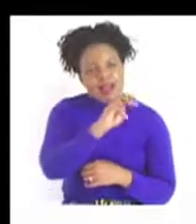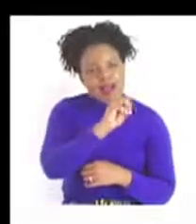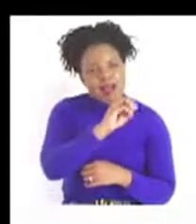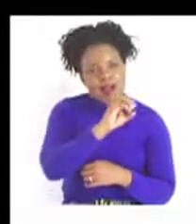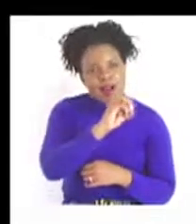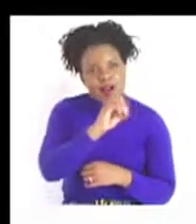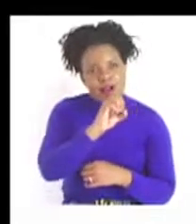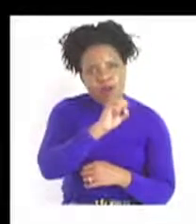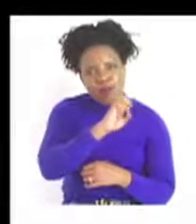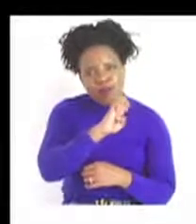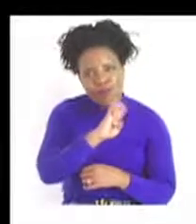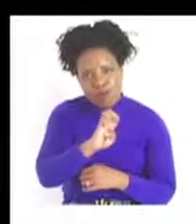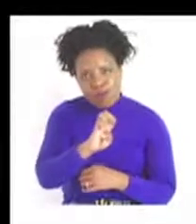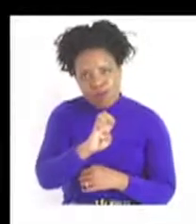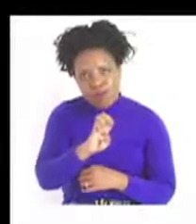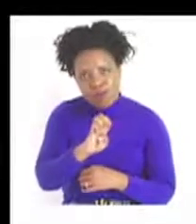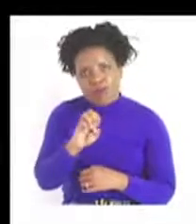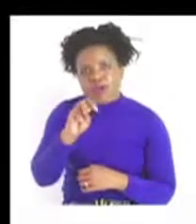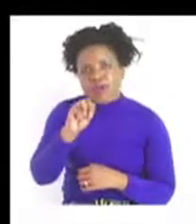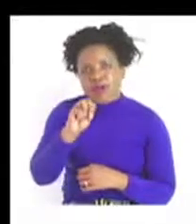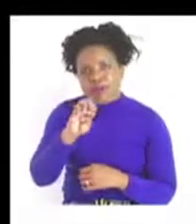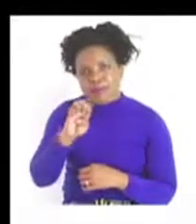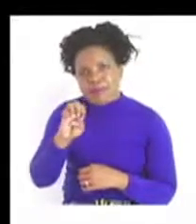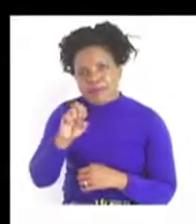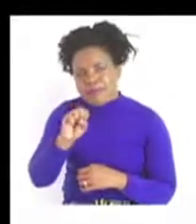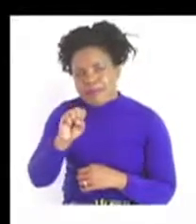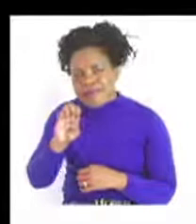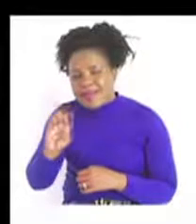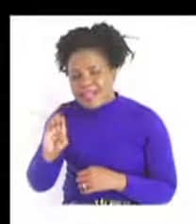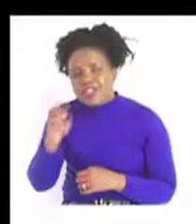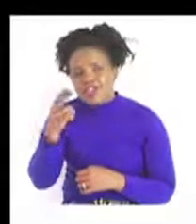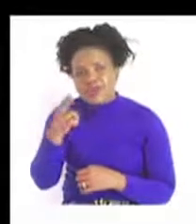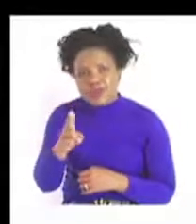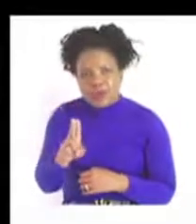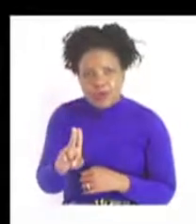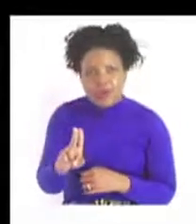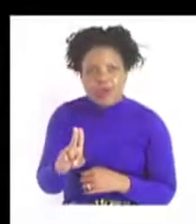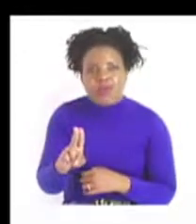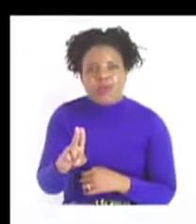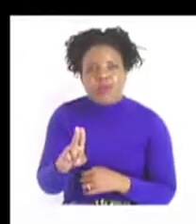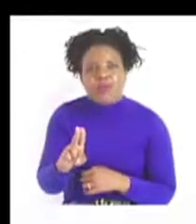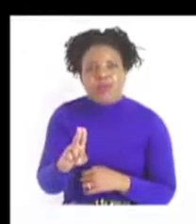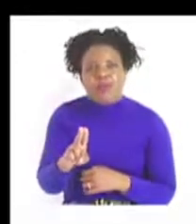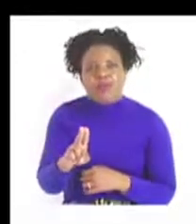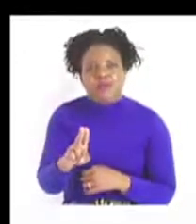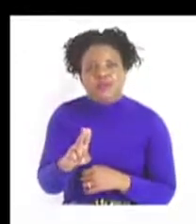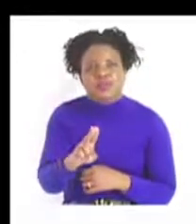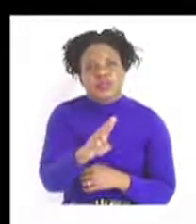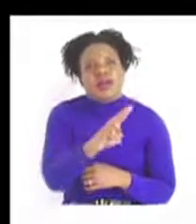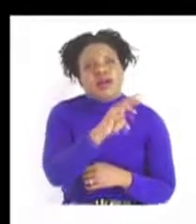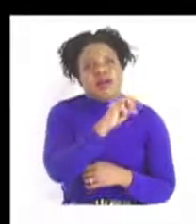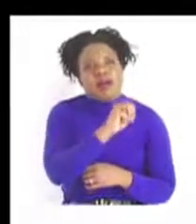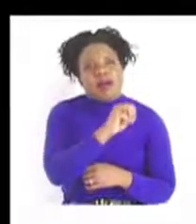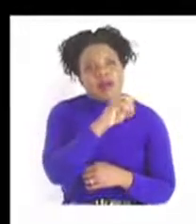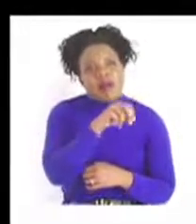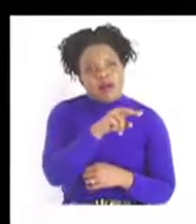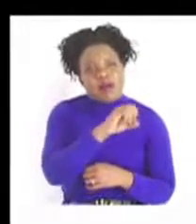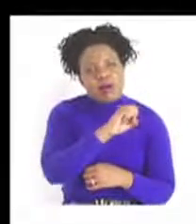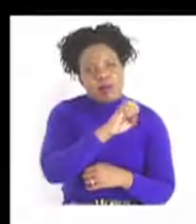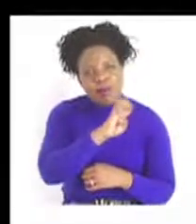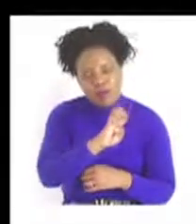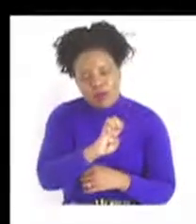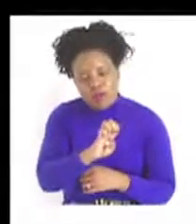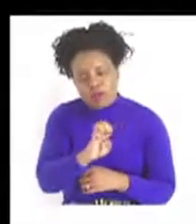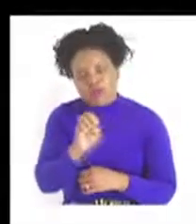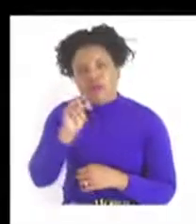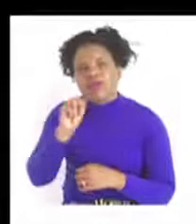geese. Yet the plural of moose should never be meese. You may find a lone